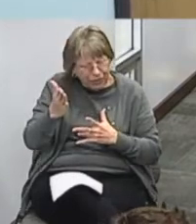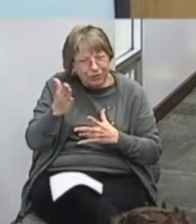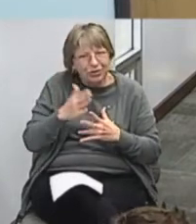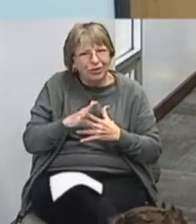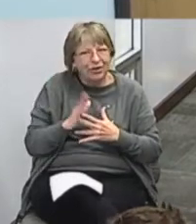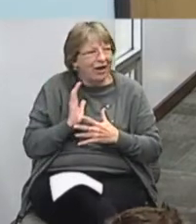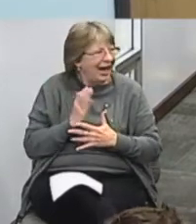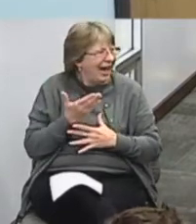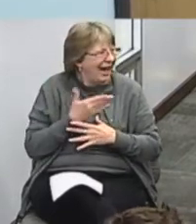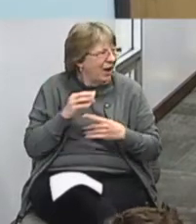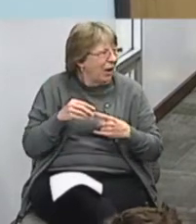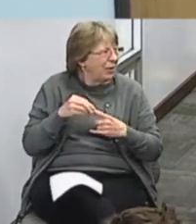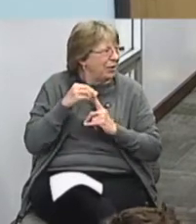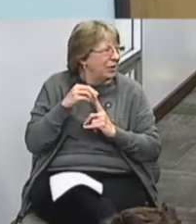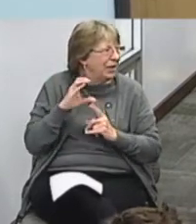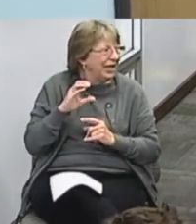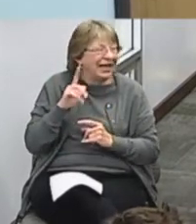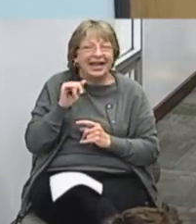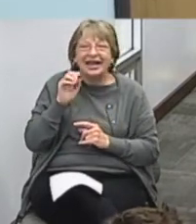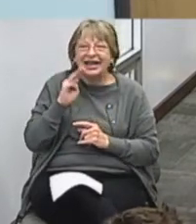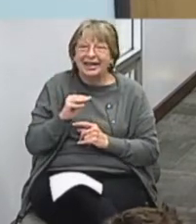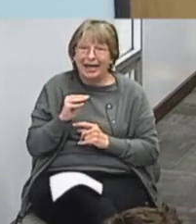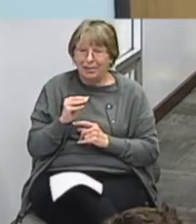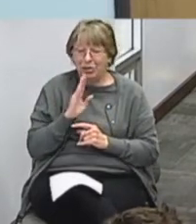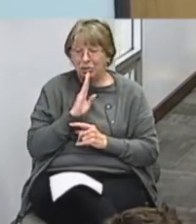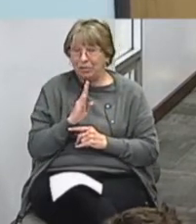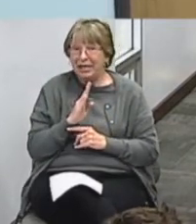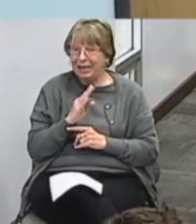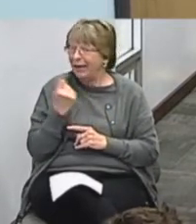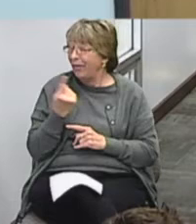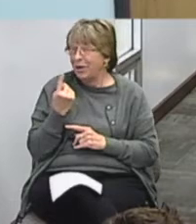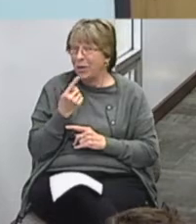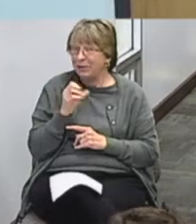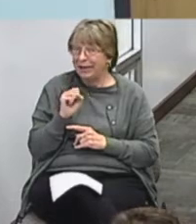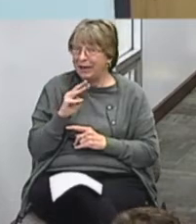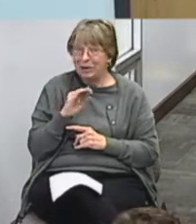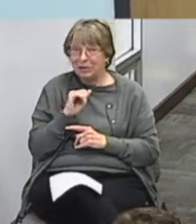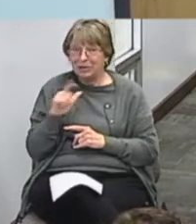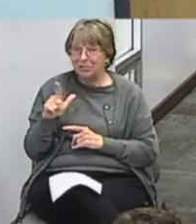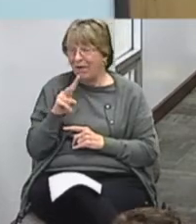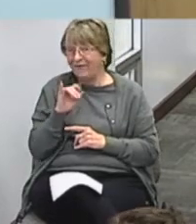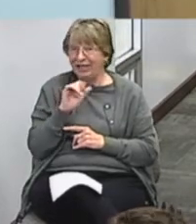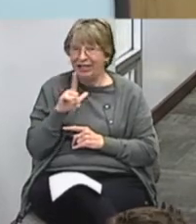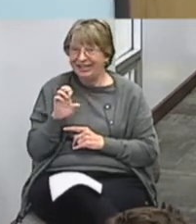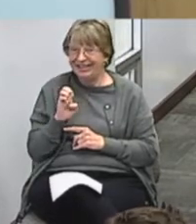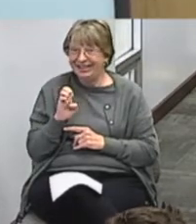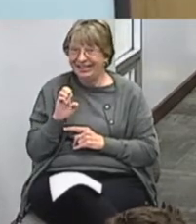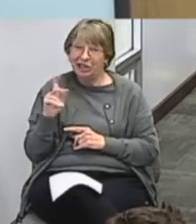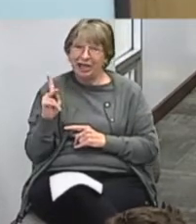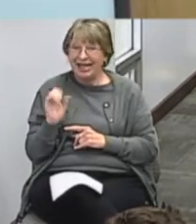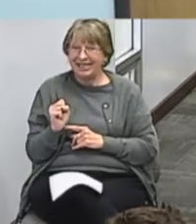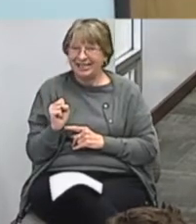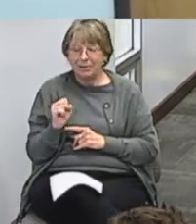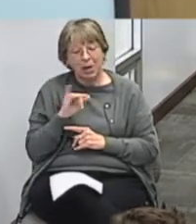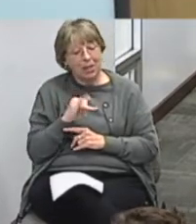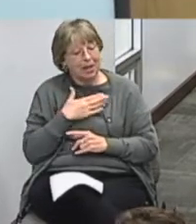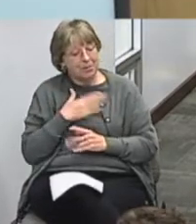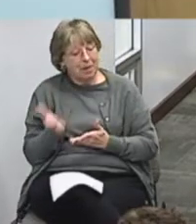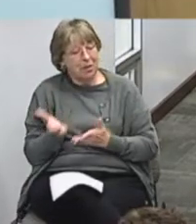unique claim to being the only Smallville, Kansas there is. So that's my proposal. I'm sure you've had a chance